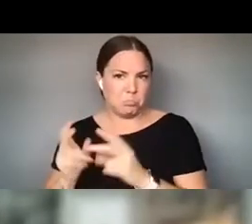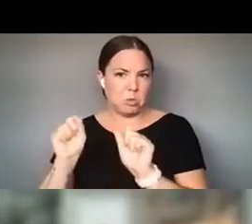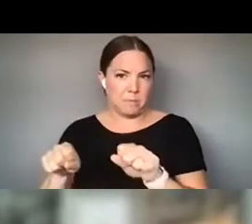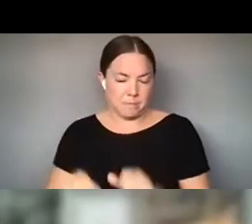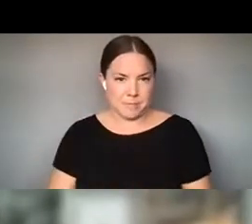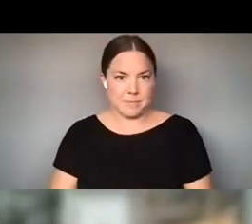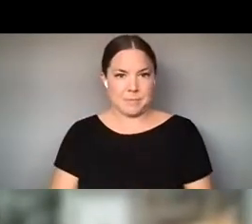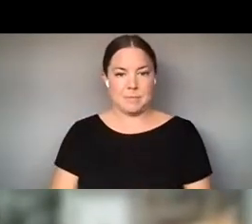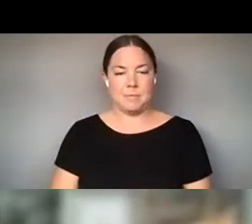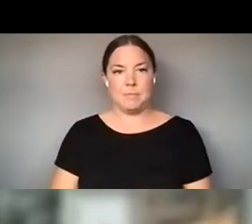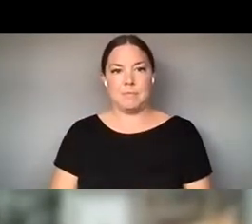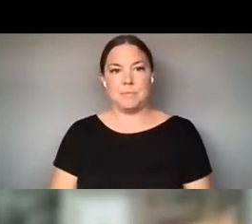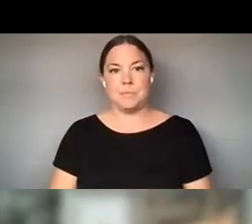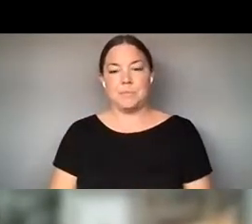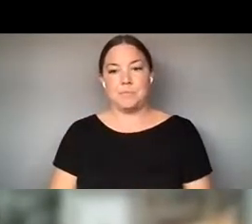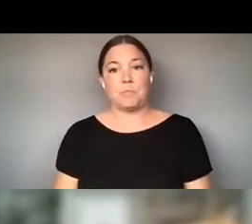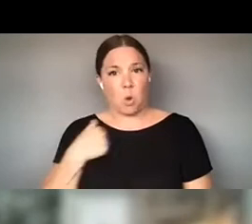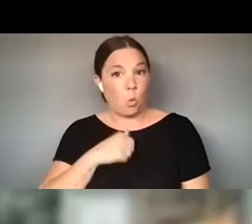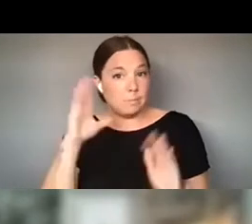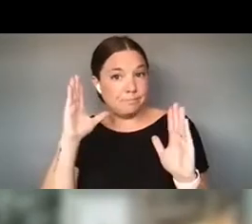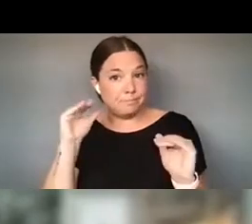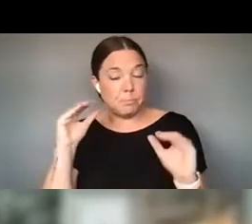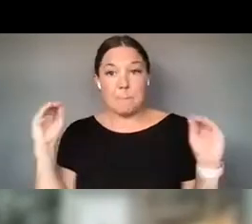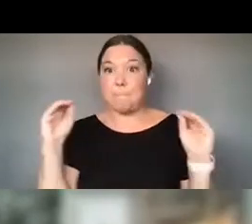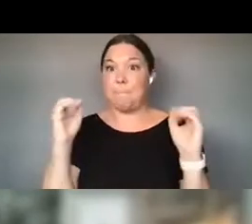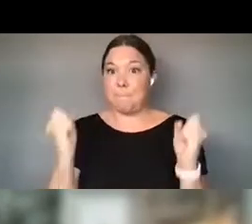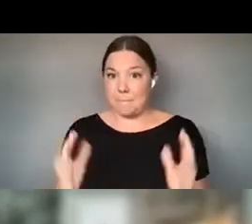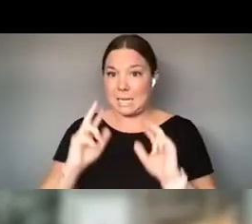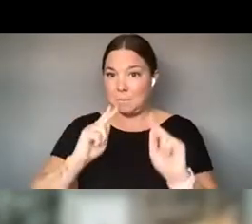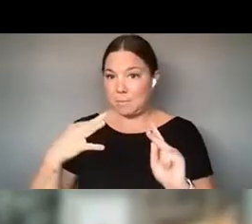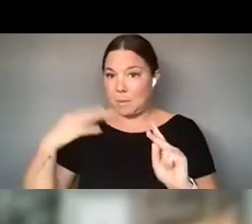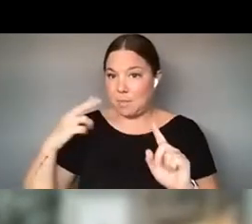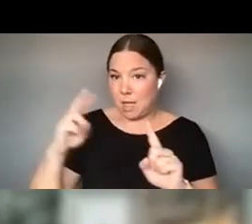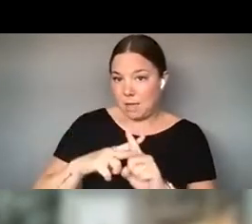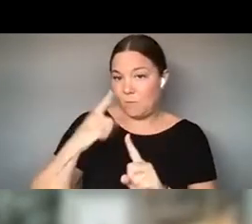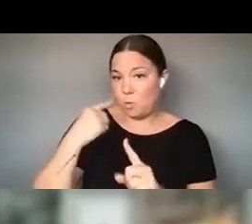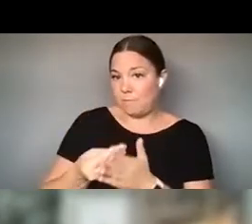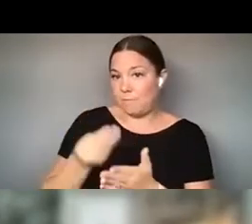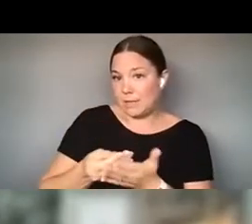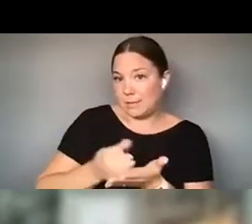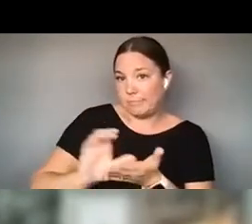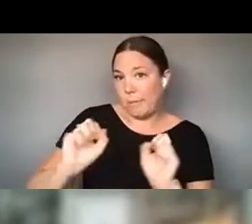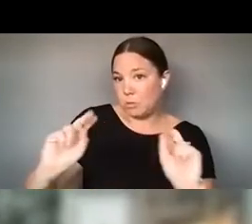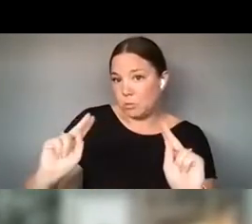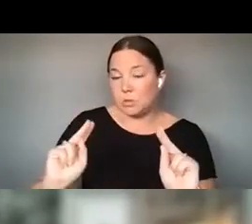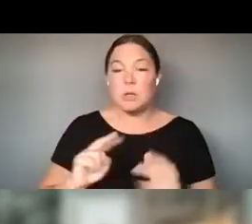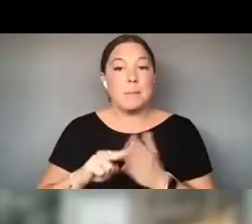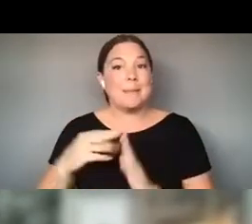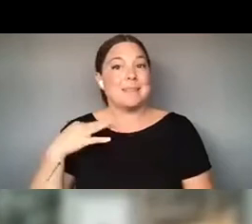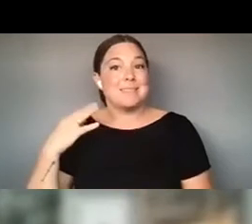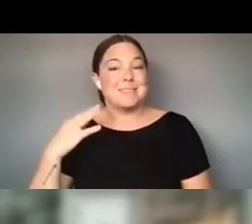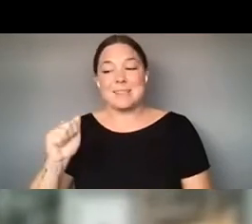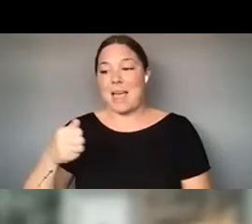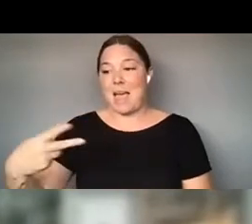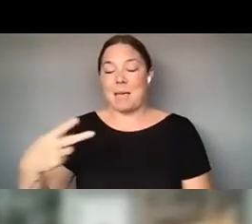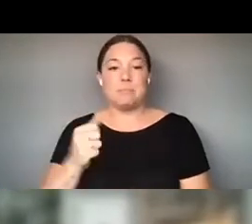So, because we anticipate a large number of applications for this funding opportunity, applications will be submitted in two